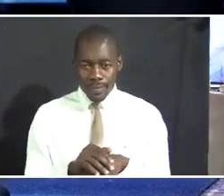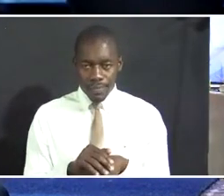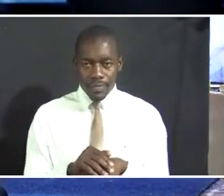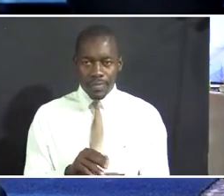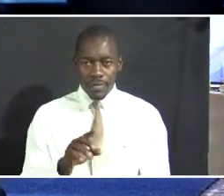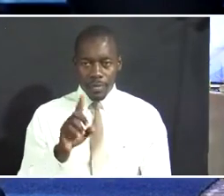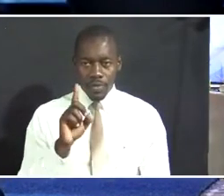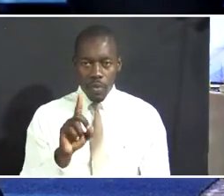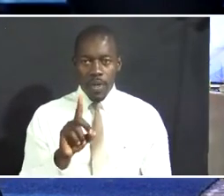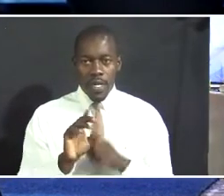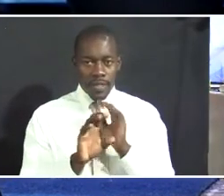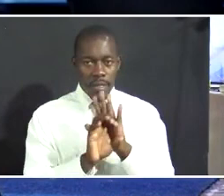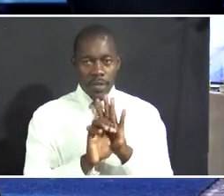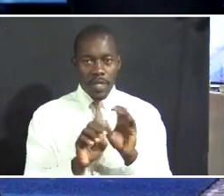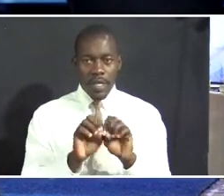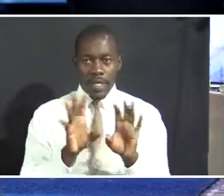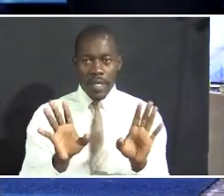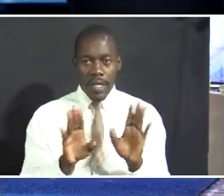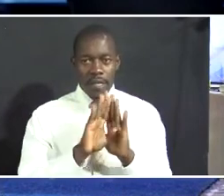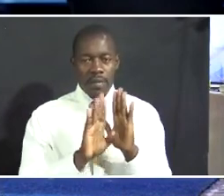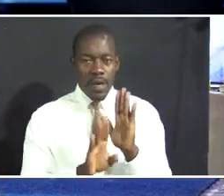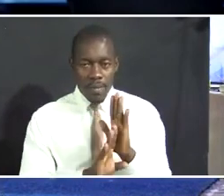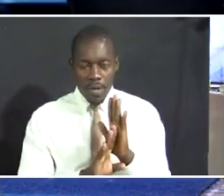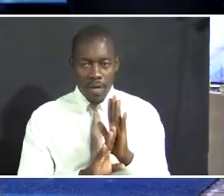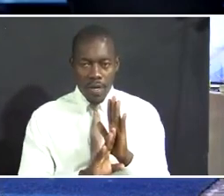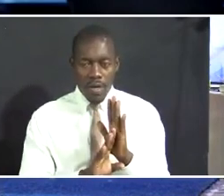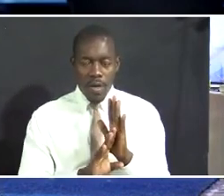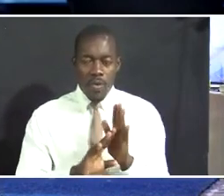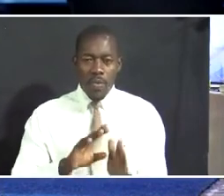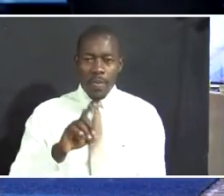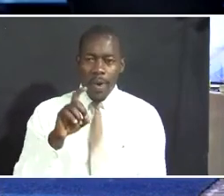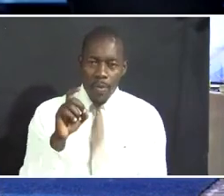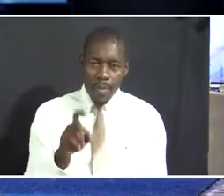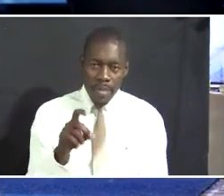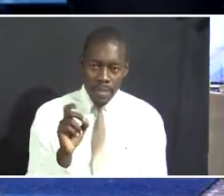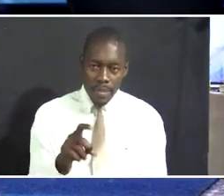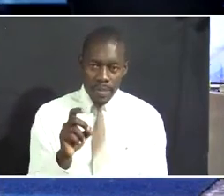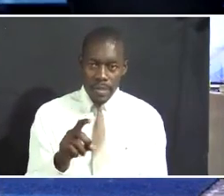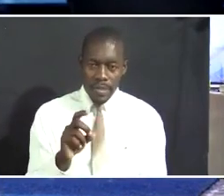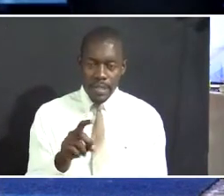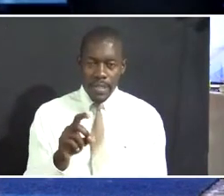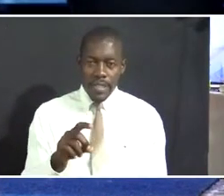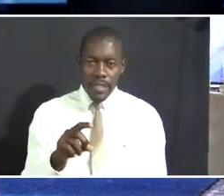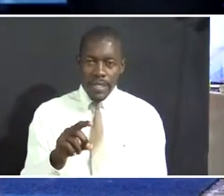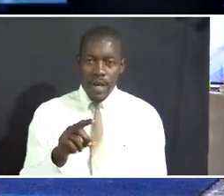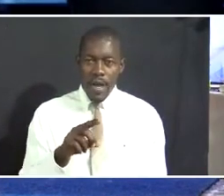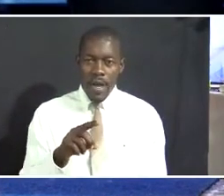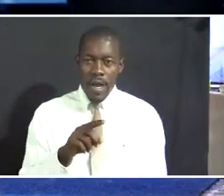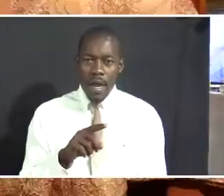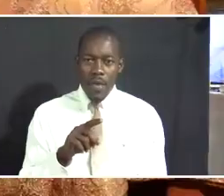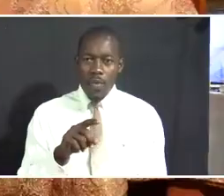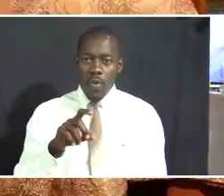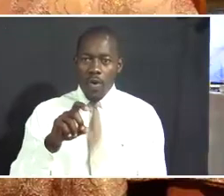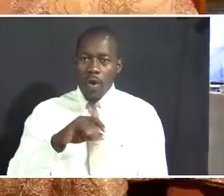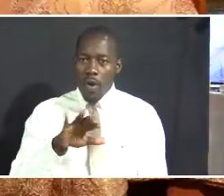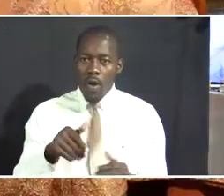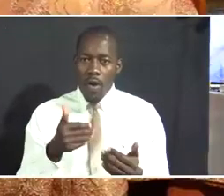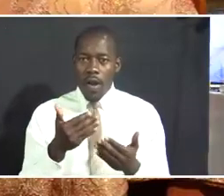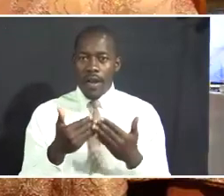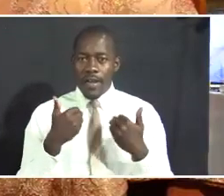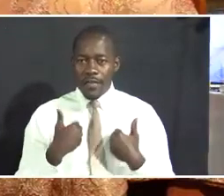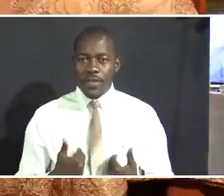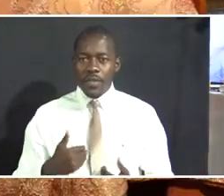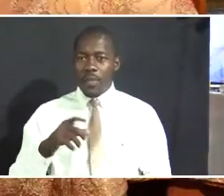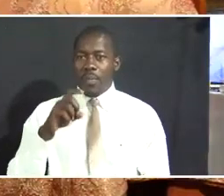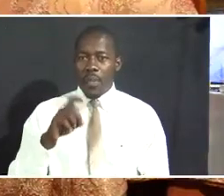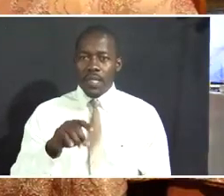the Bible is that we should be all teachers, not necessarily because of